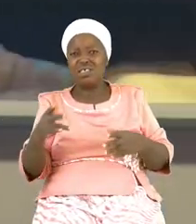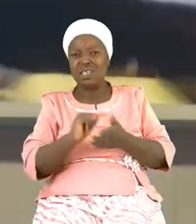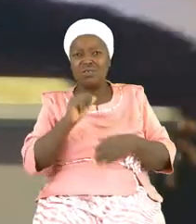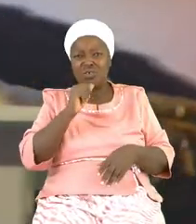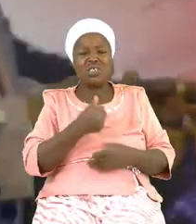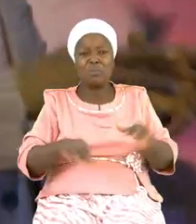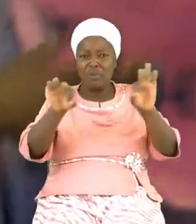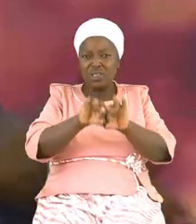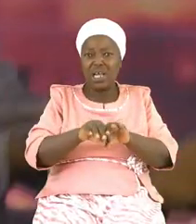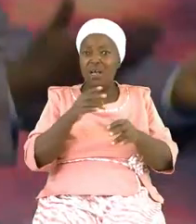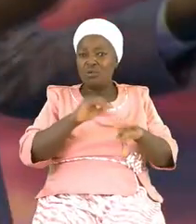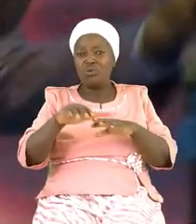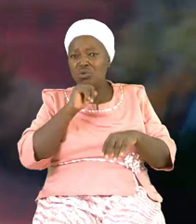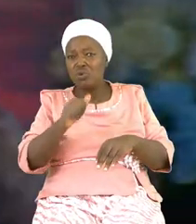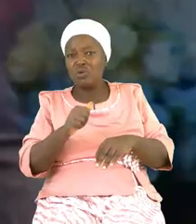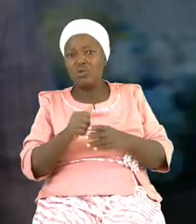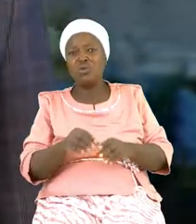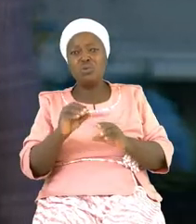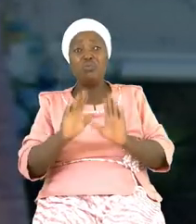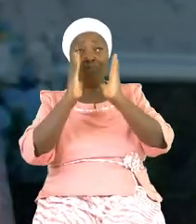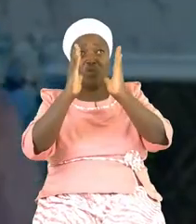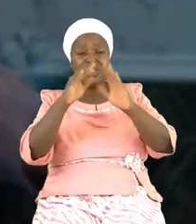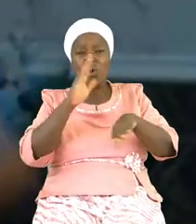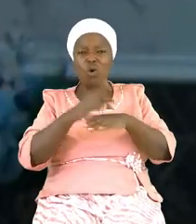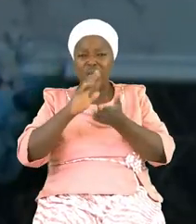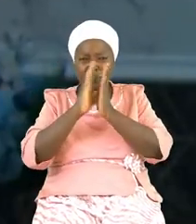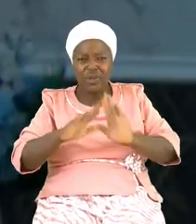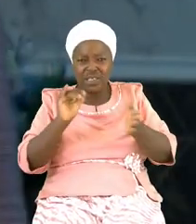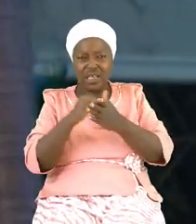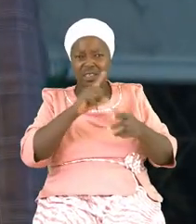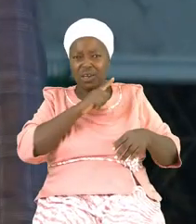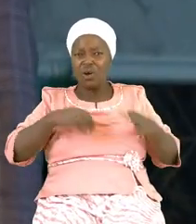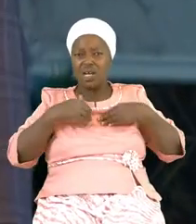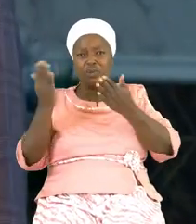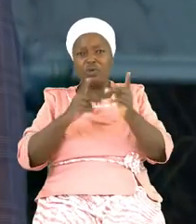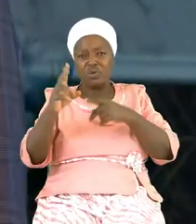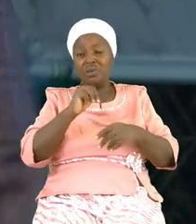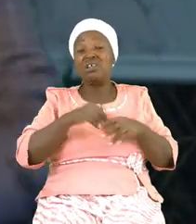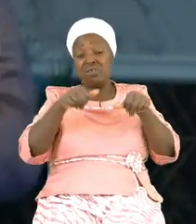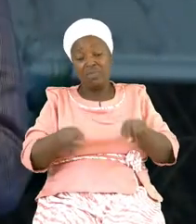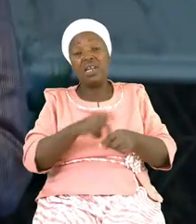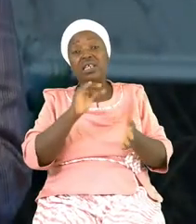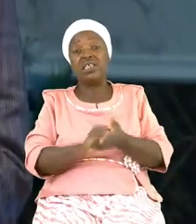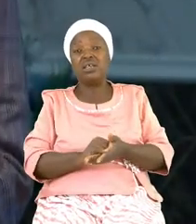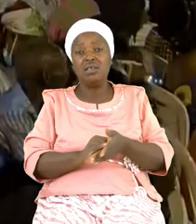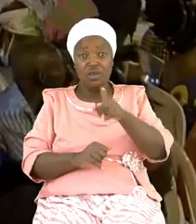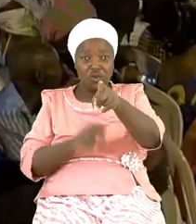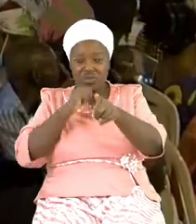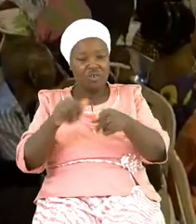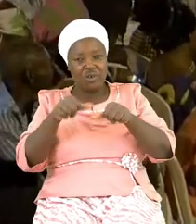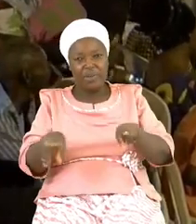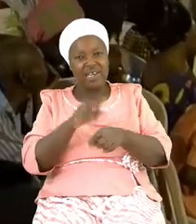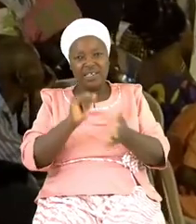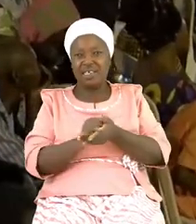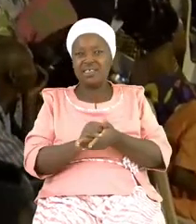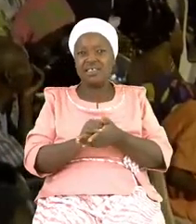concentrate on the peace the Lord has brought to them. They remain like that. You will not remain like that. Look